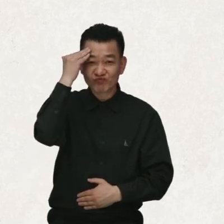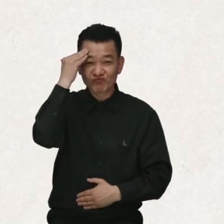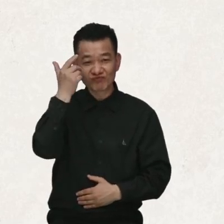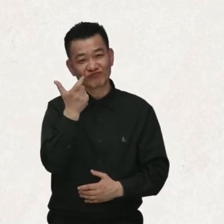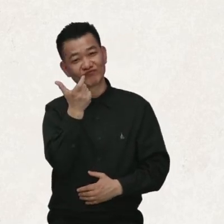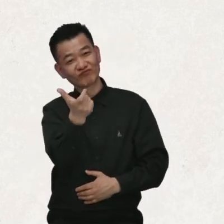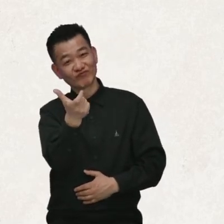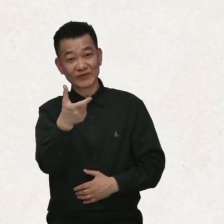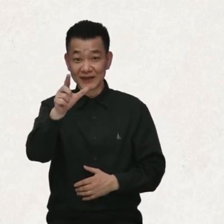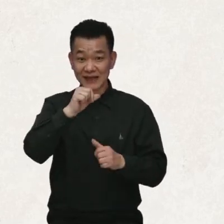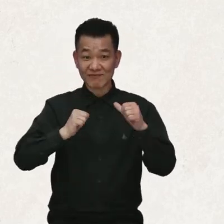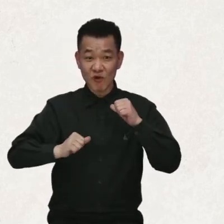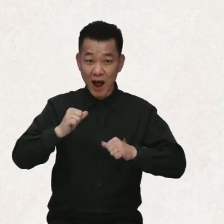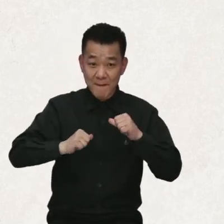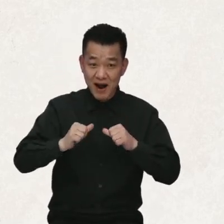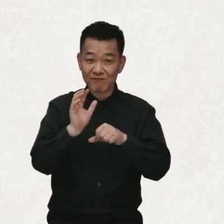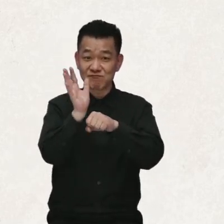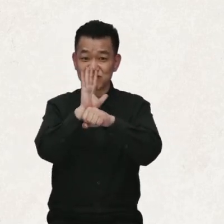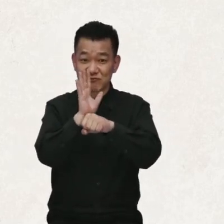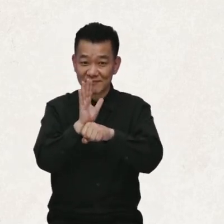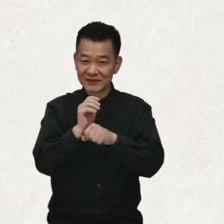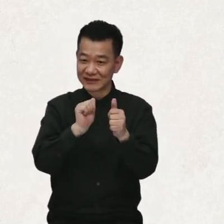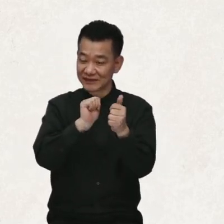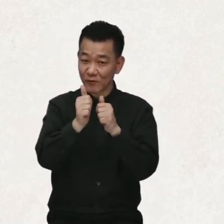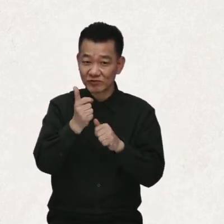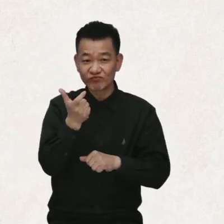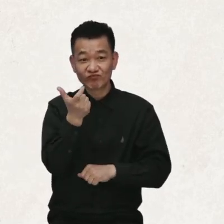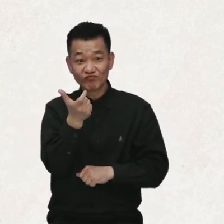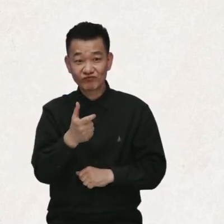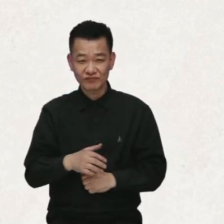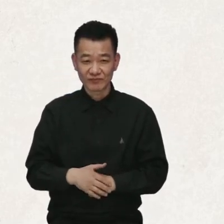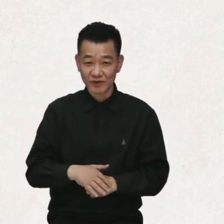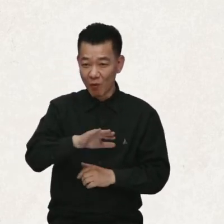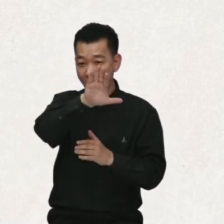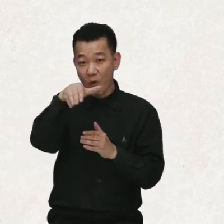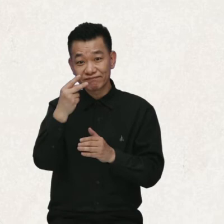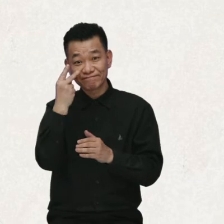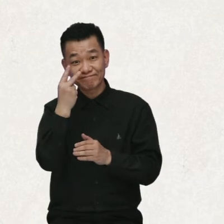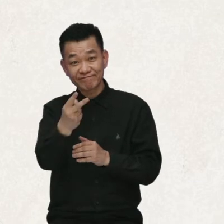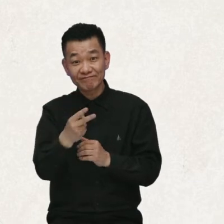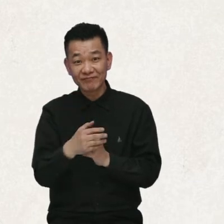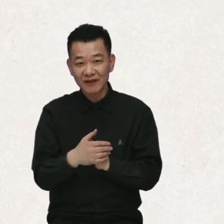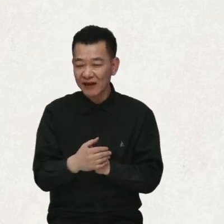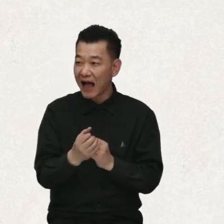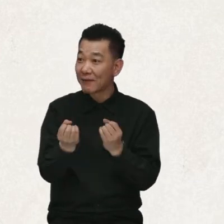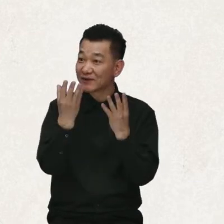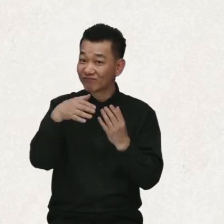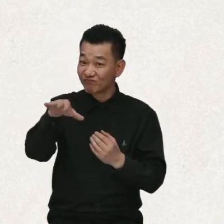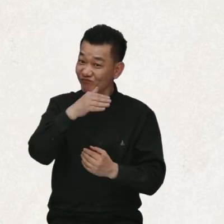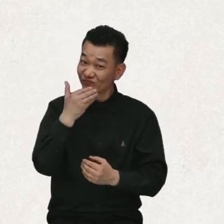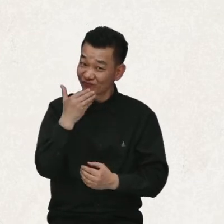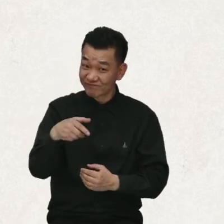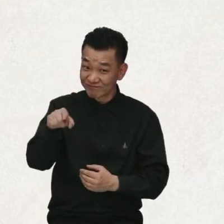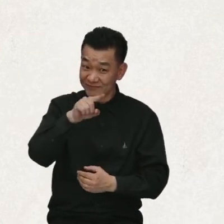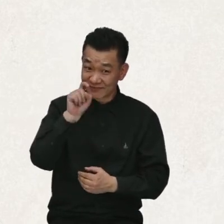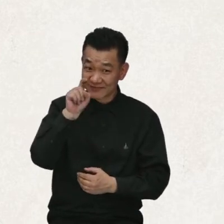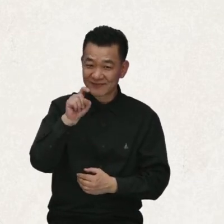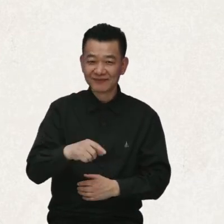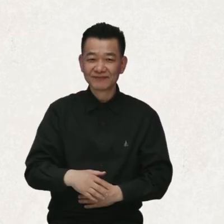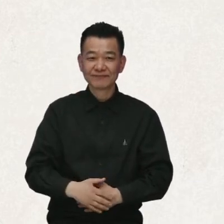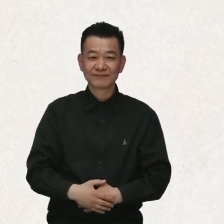We all enjoy watching movies, TV series, and sports. How good would it be if we all could enjoy that